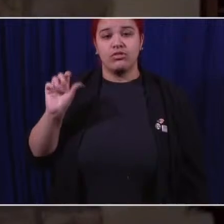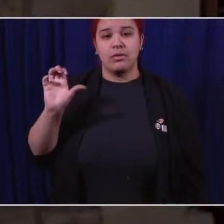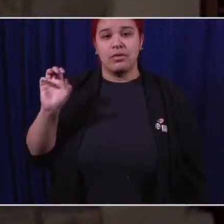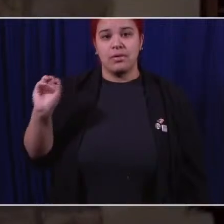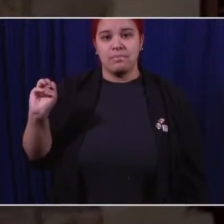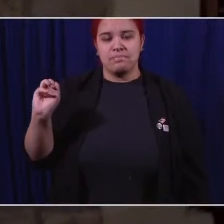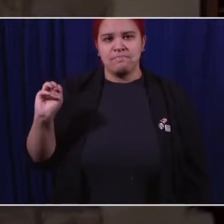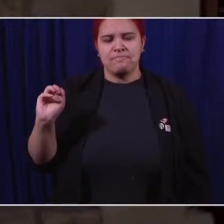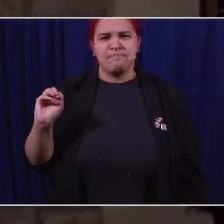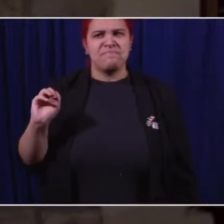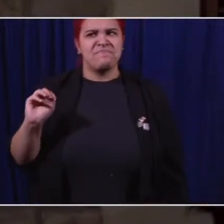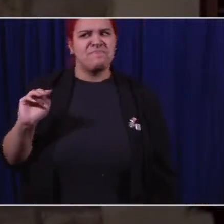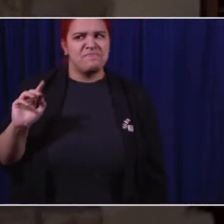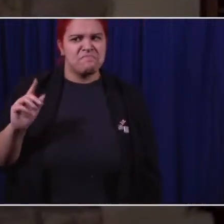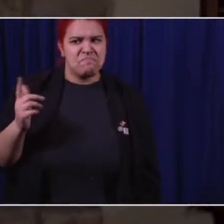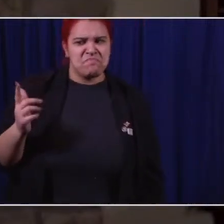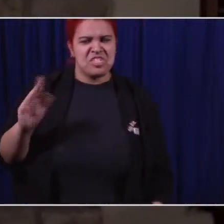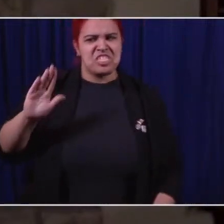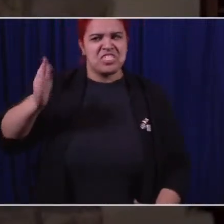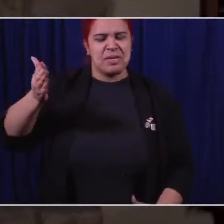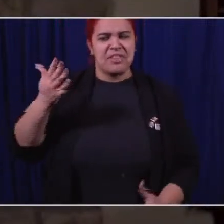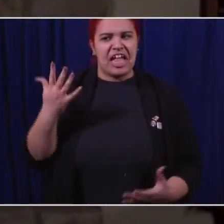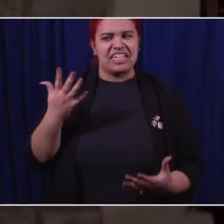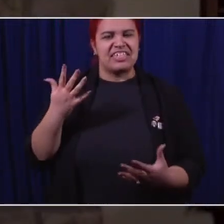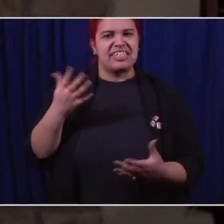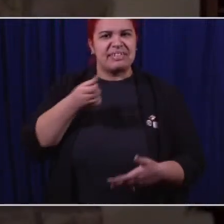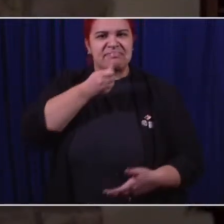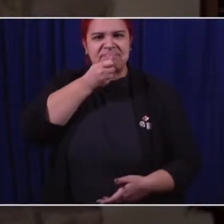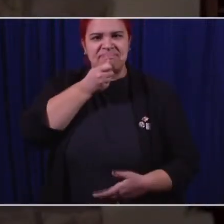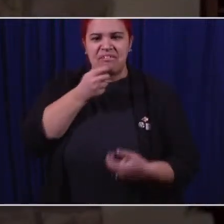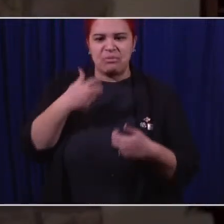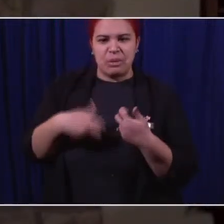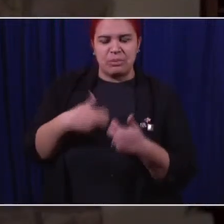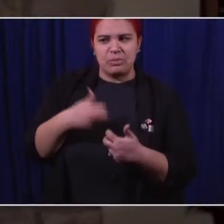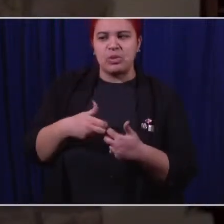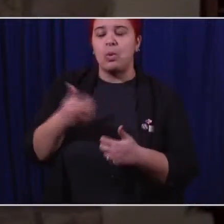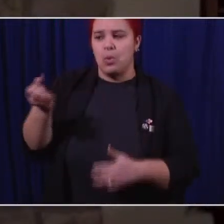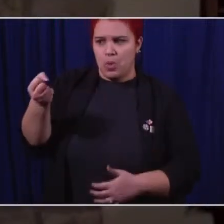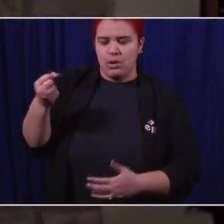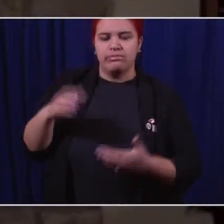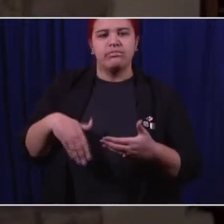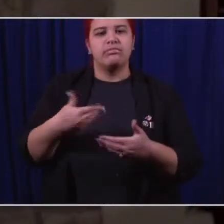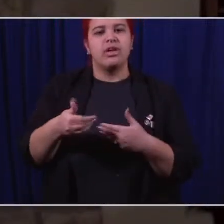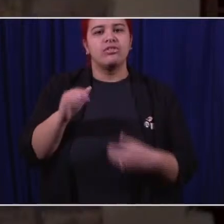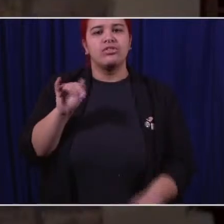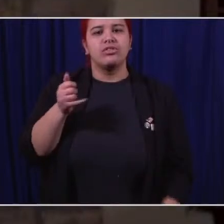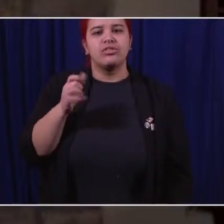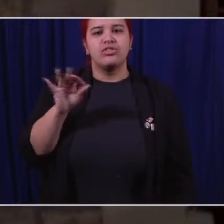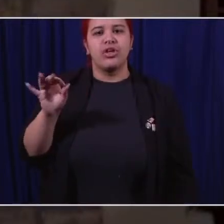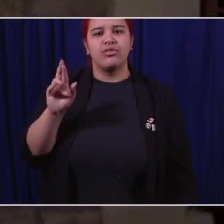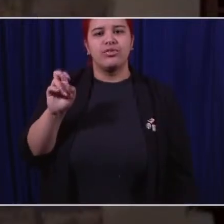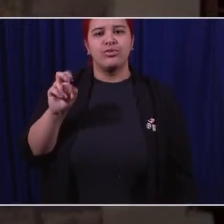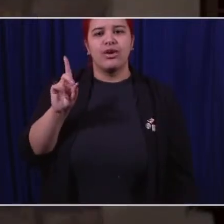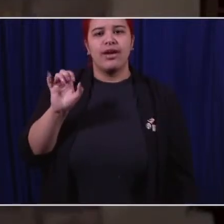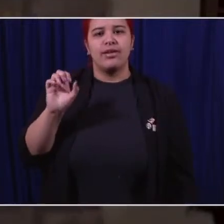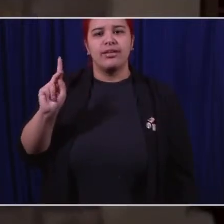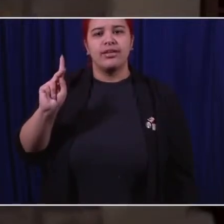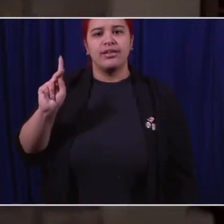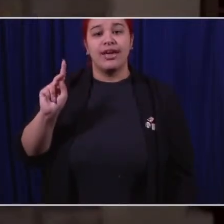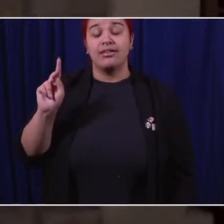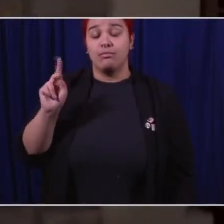I think we're having an issue with Justin's audio. We'll come back to him and we'll go to Jeff Reddick at WSYX in Columbus. Hey,